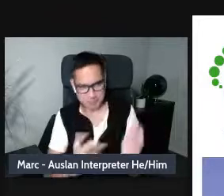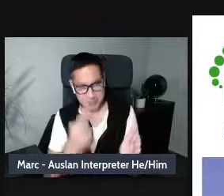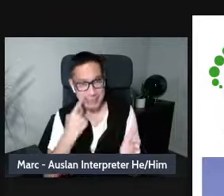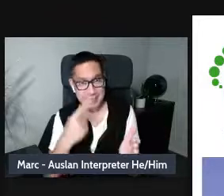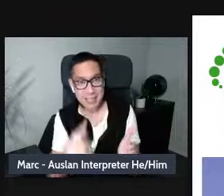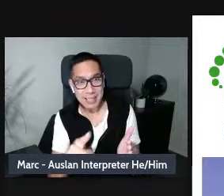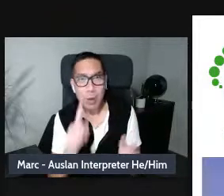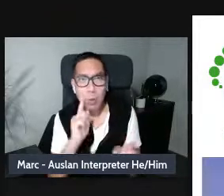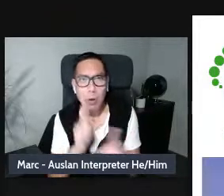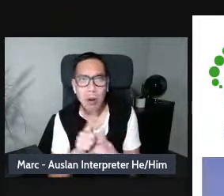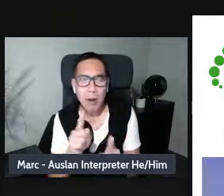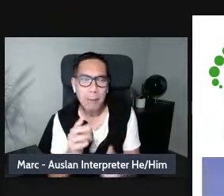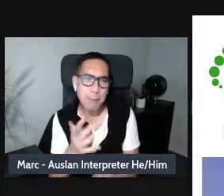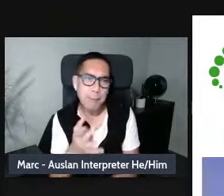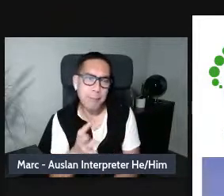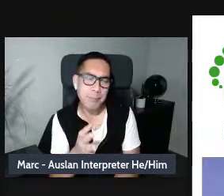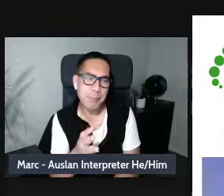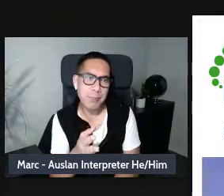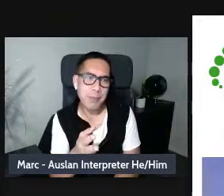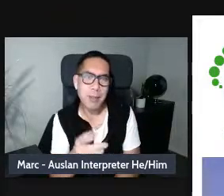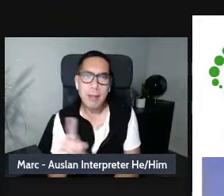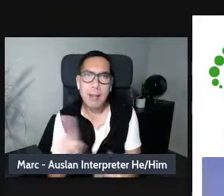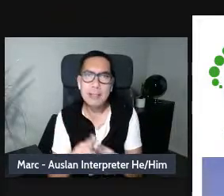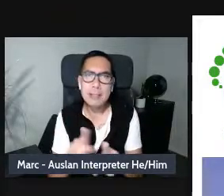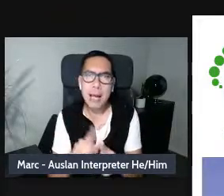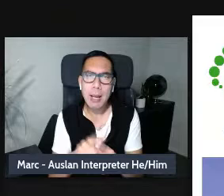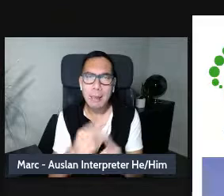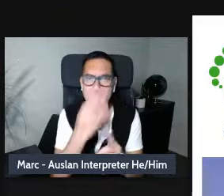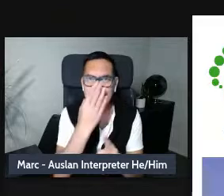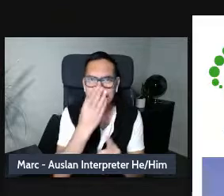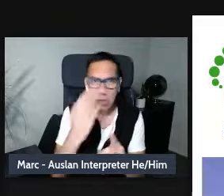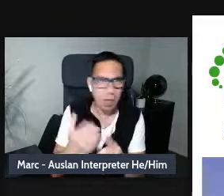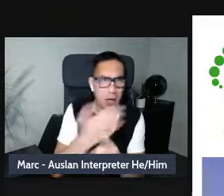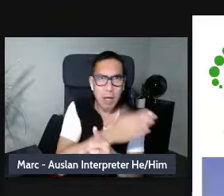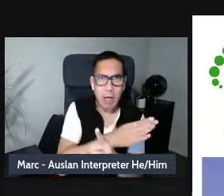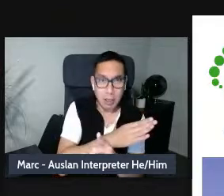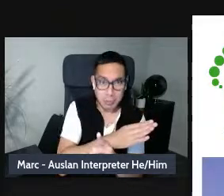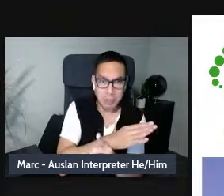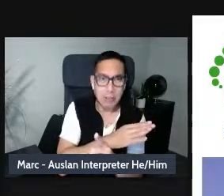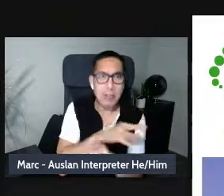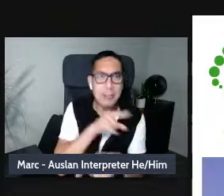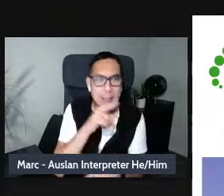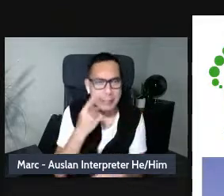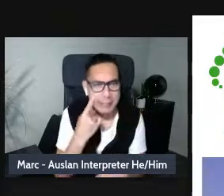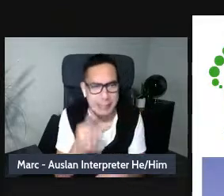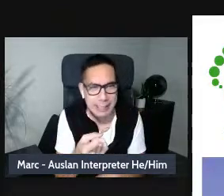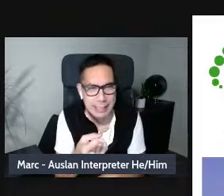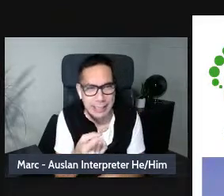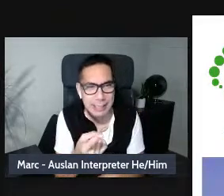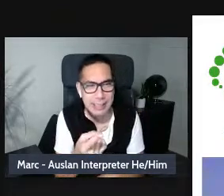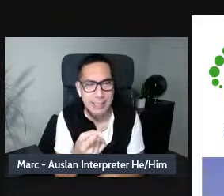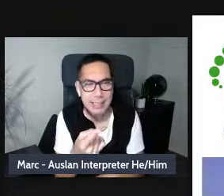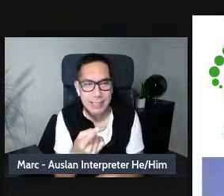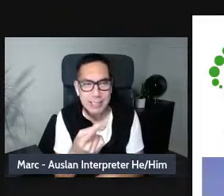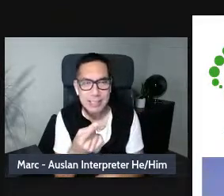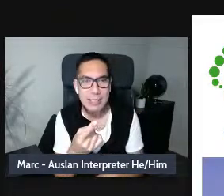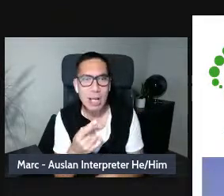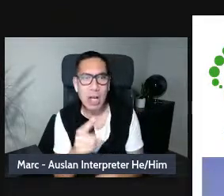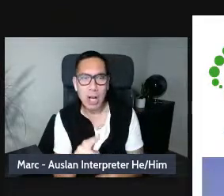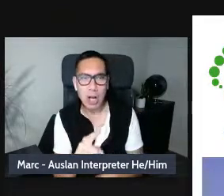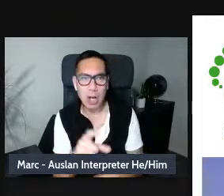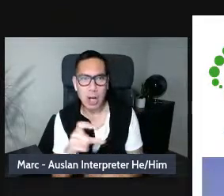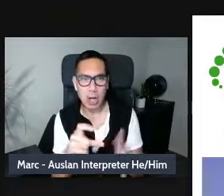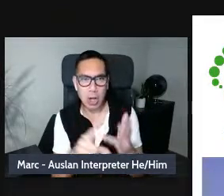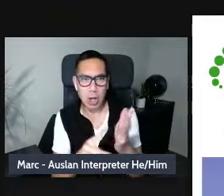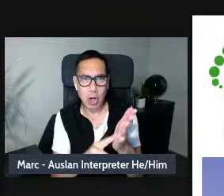much like the picture that I showed you earlier in the talk, where you can see the collateral blood vessels on the top of the brain